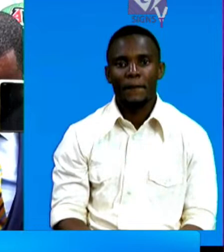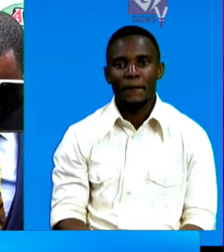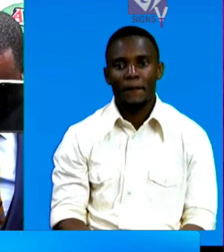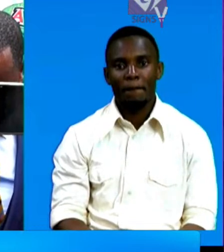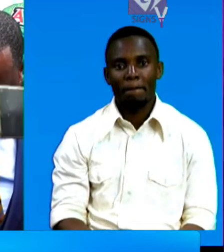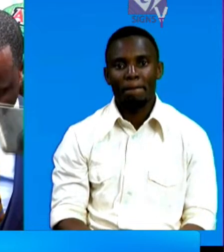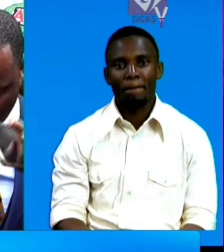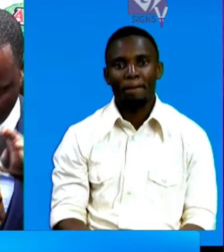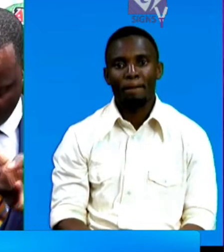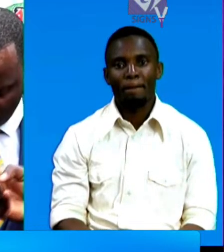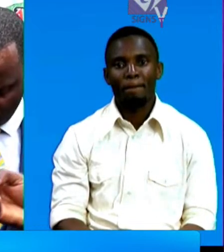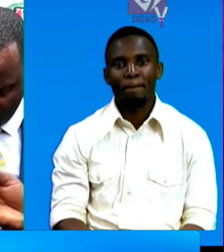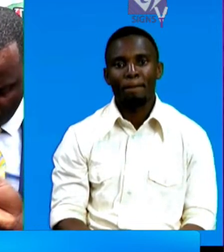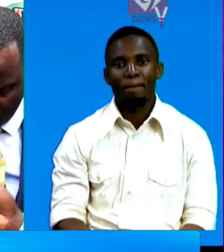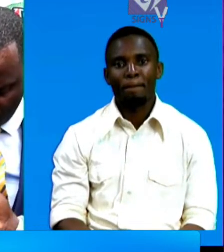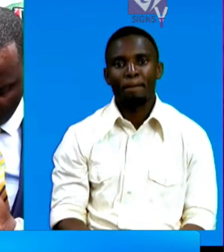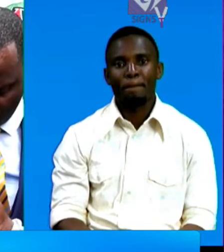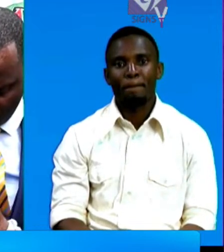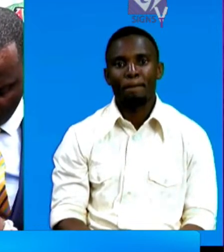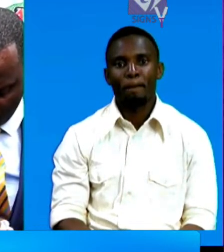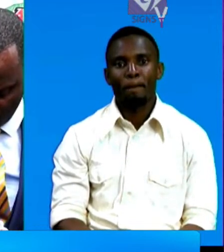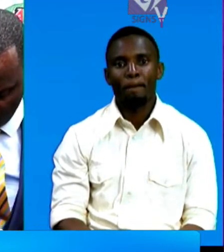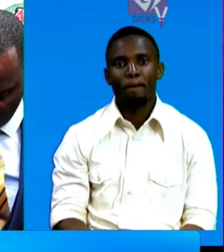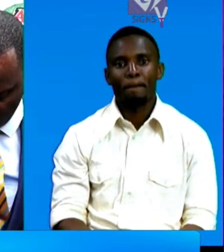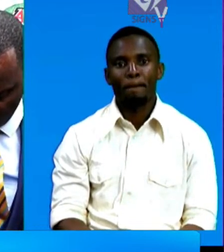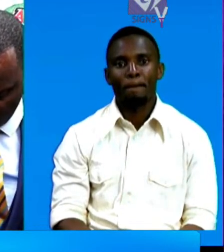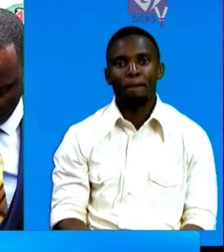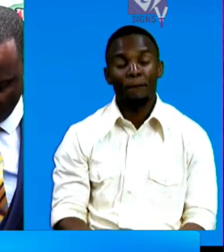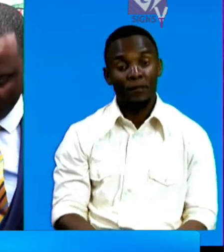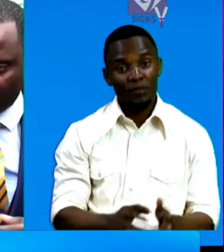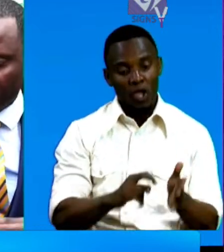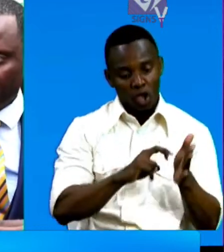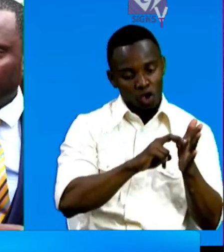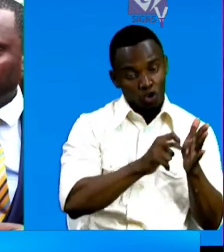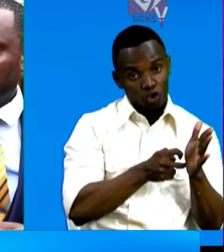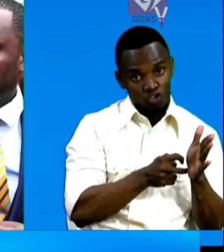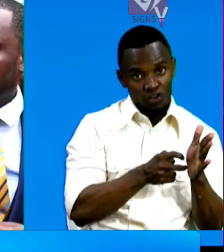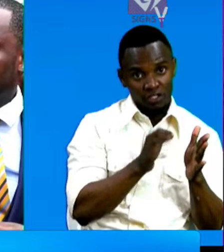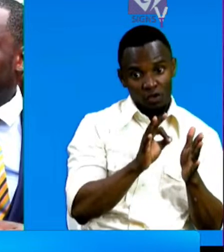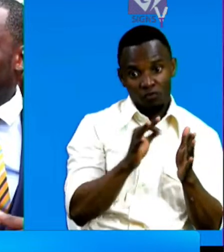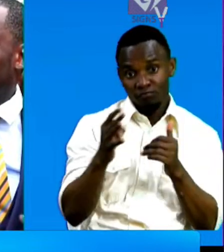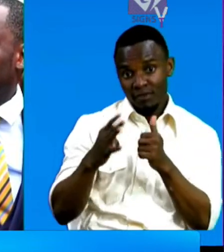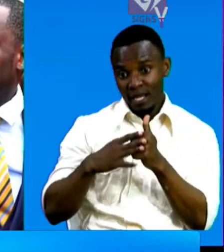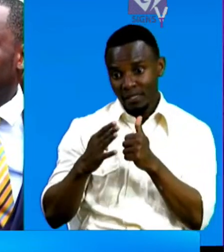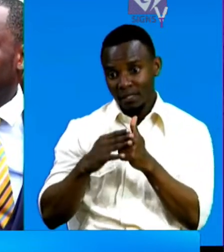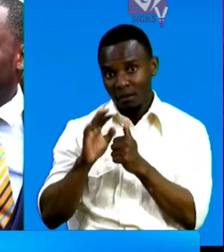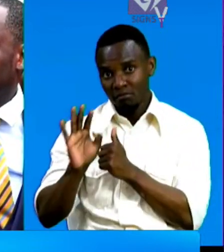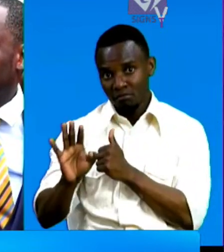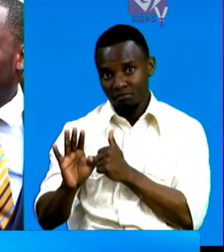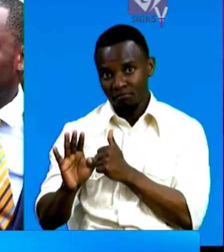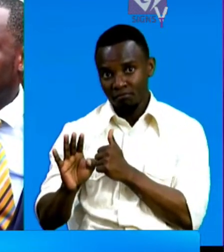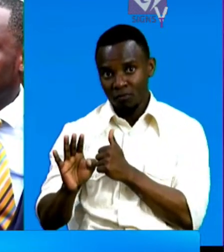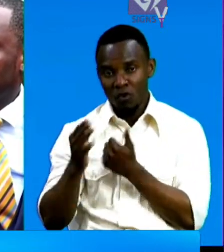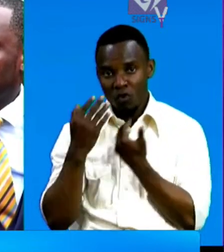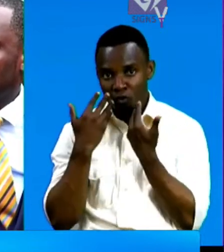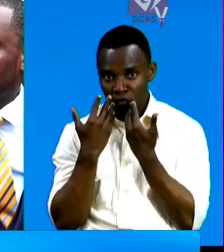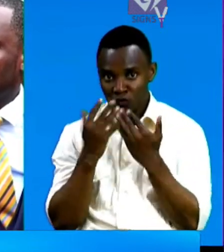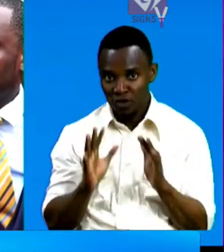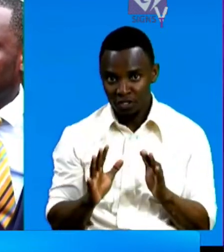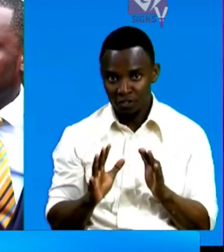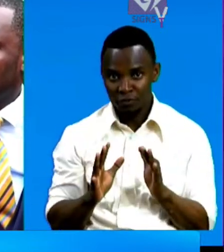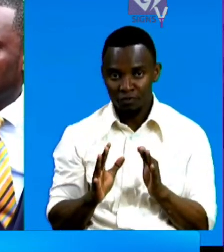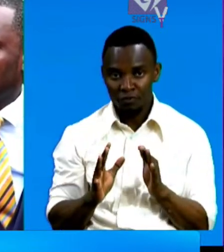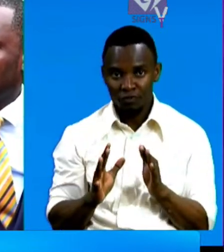Contracts of about 99 of them was due to expire. Now, instead